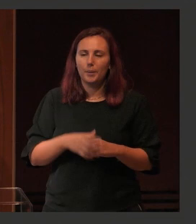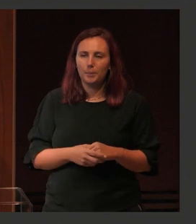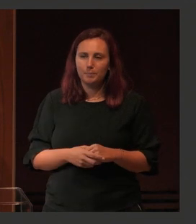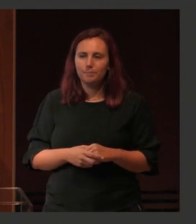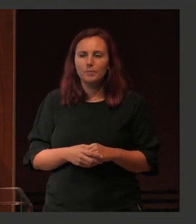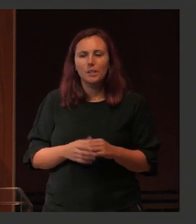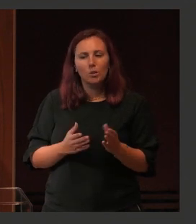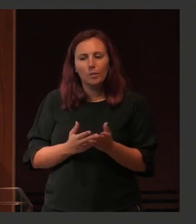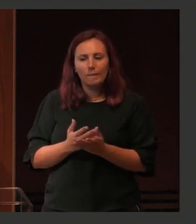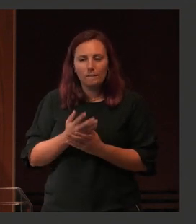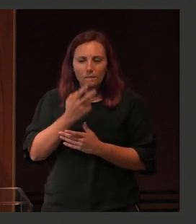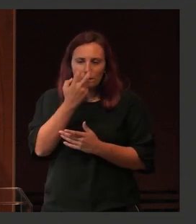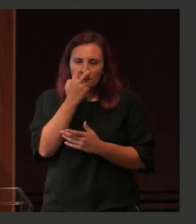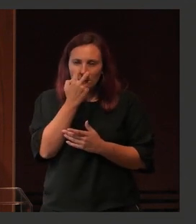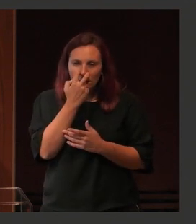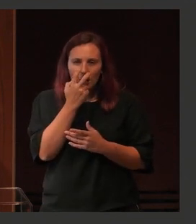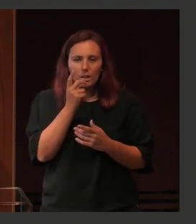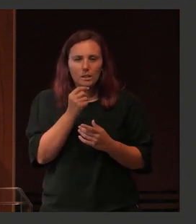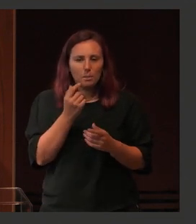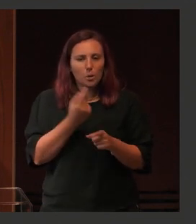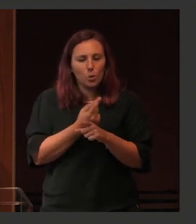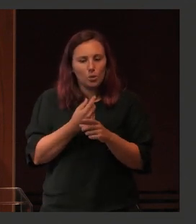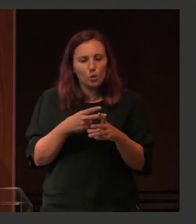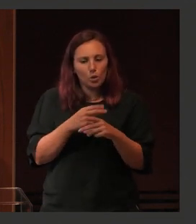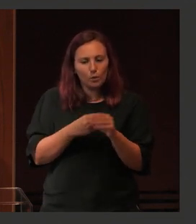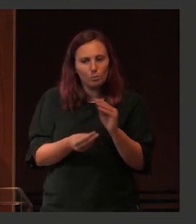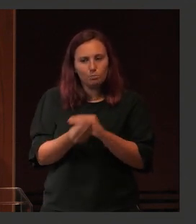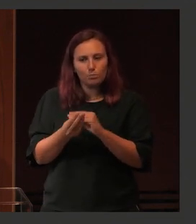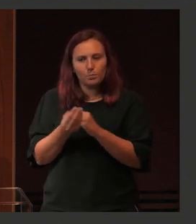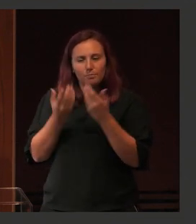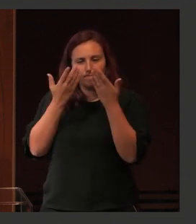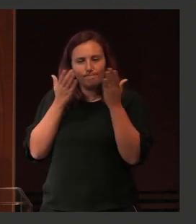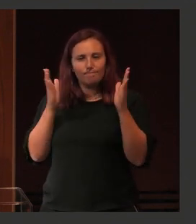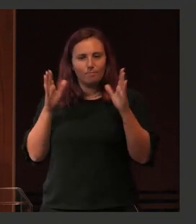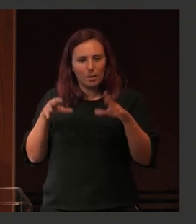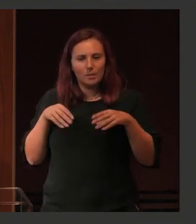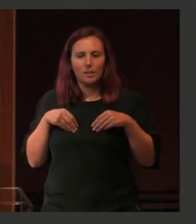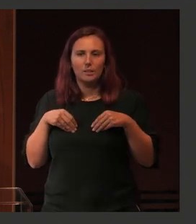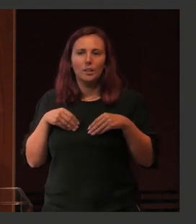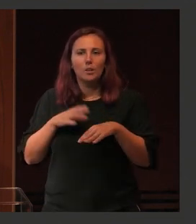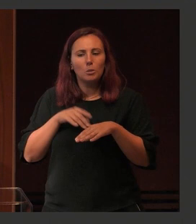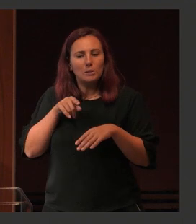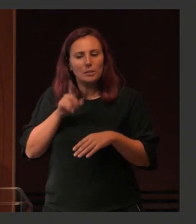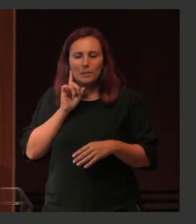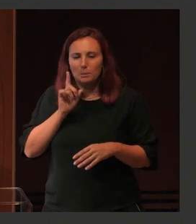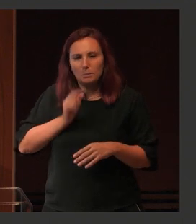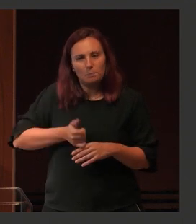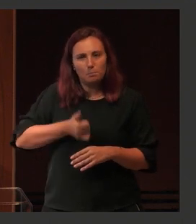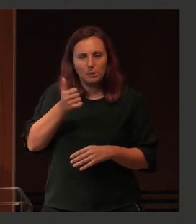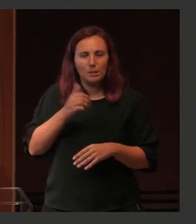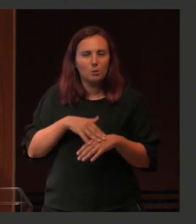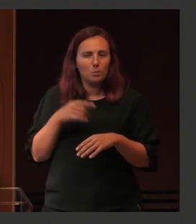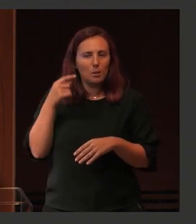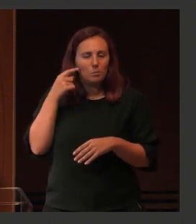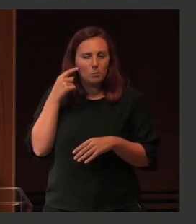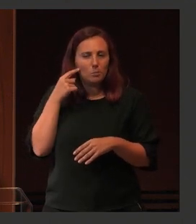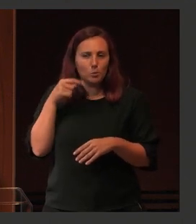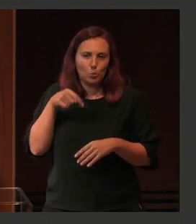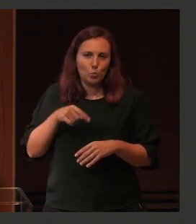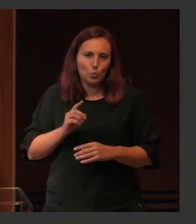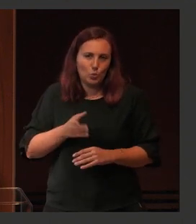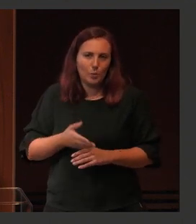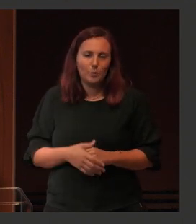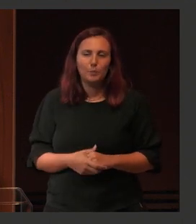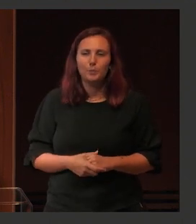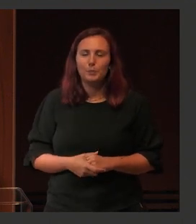open for innovation. I think this is critical, and we heard that already today. And